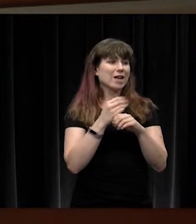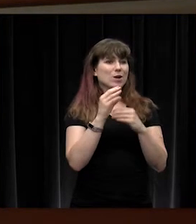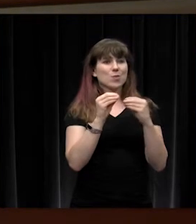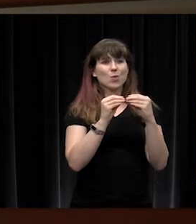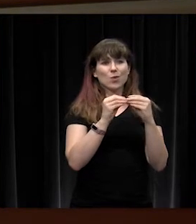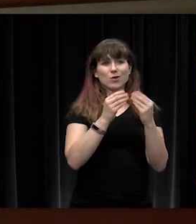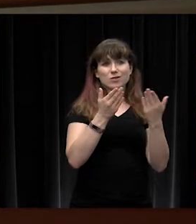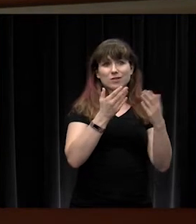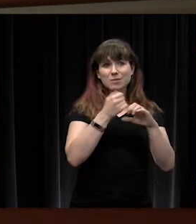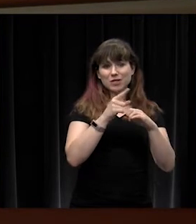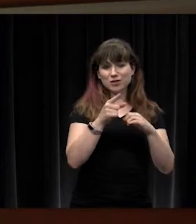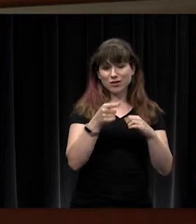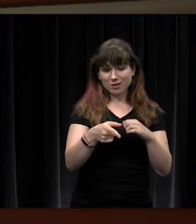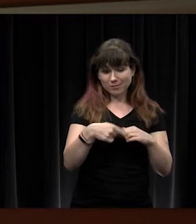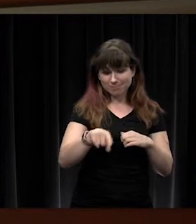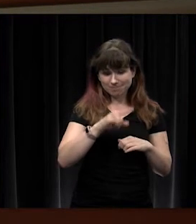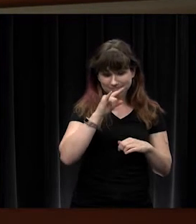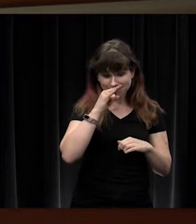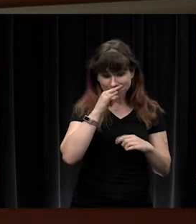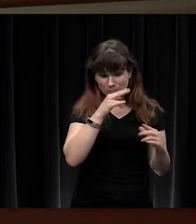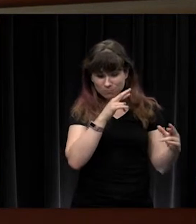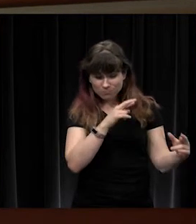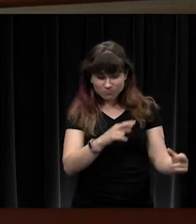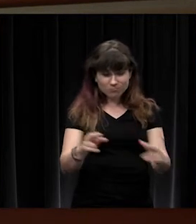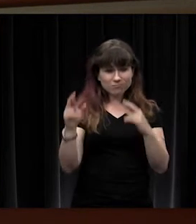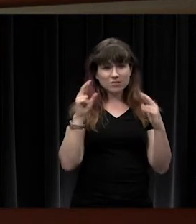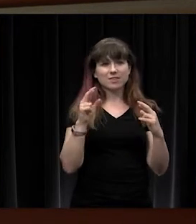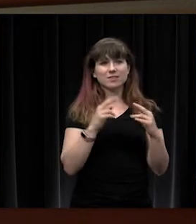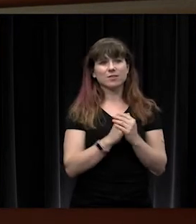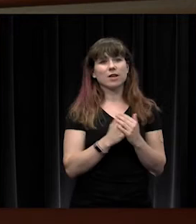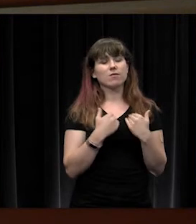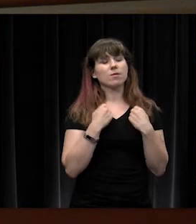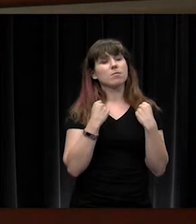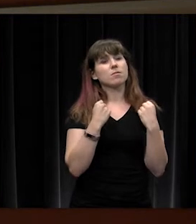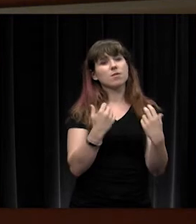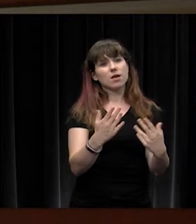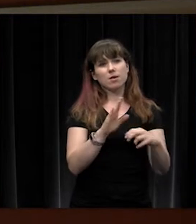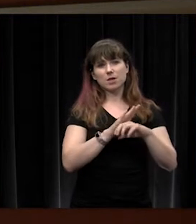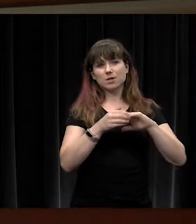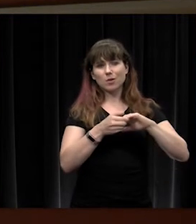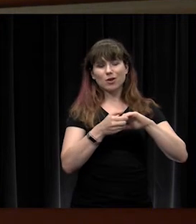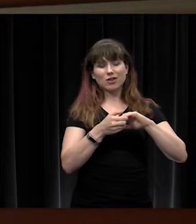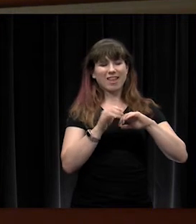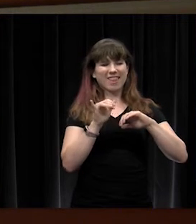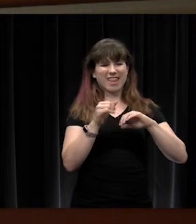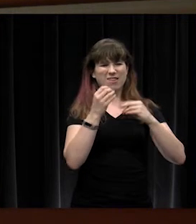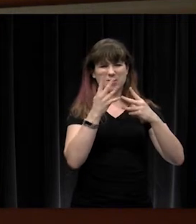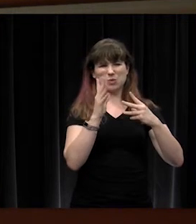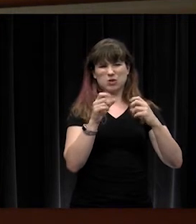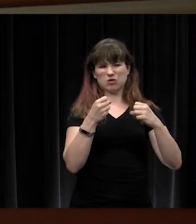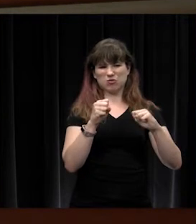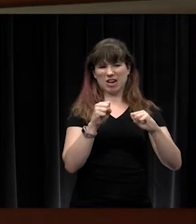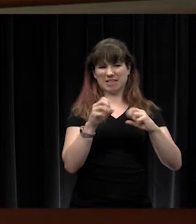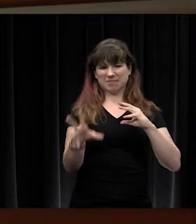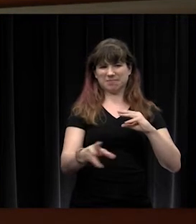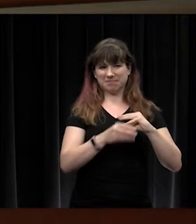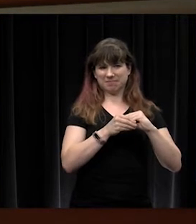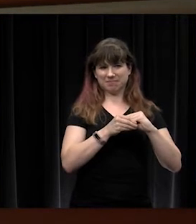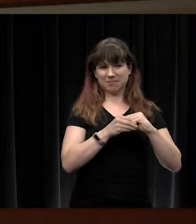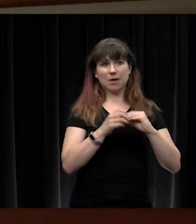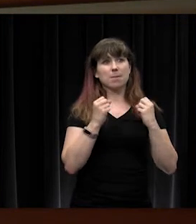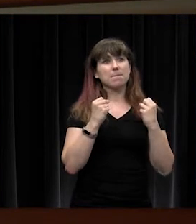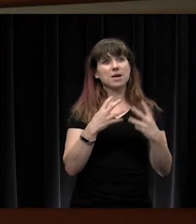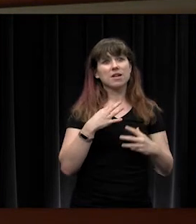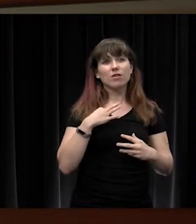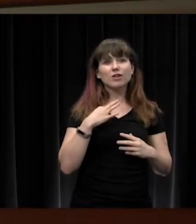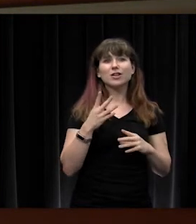to make sure their kids are ready to start. And we have many, many business partners. We'll try to get you more information on that, and lots of volunteers, including some of our